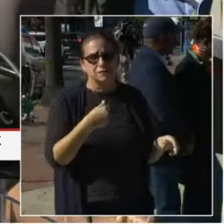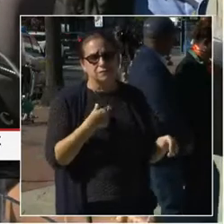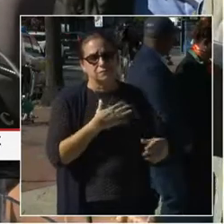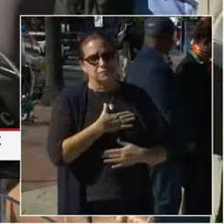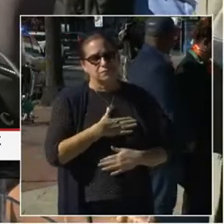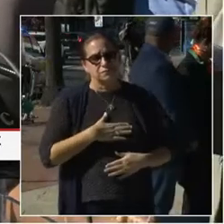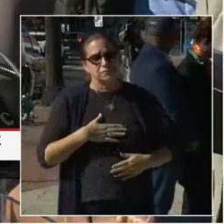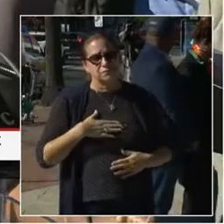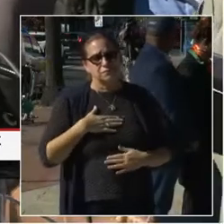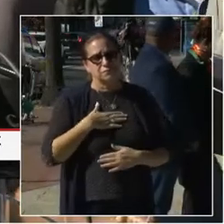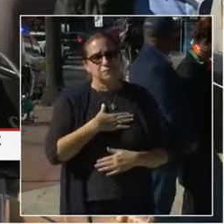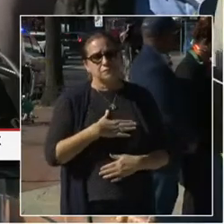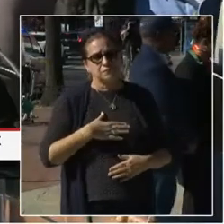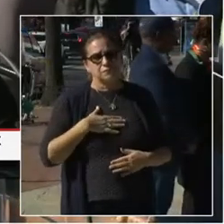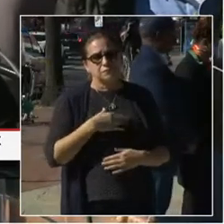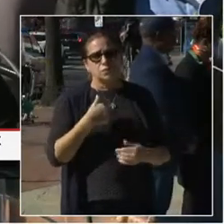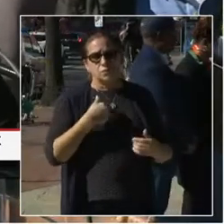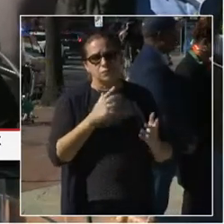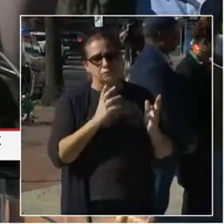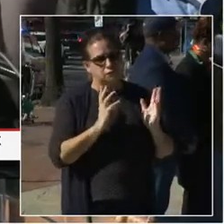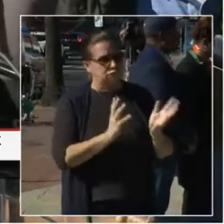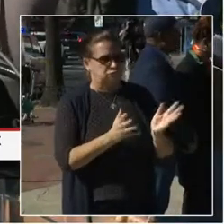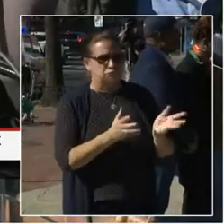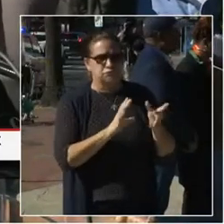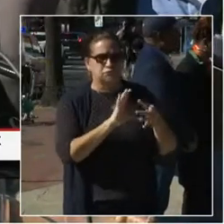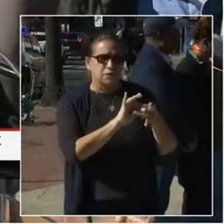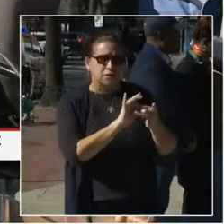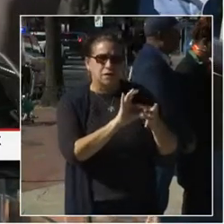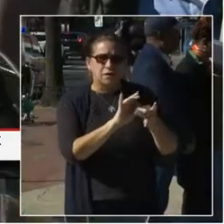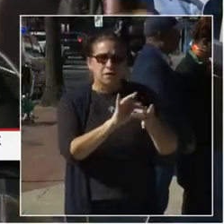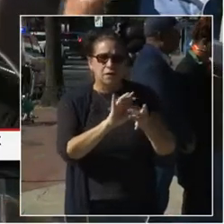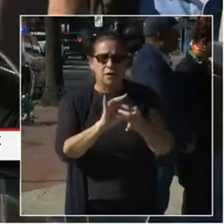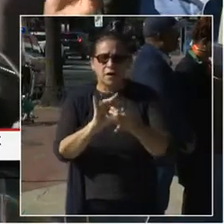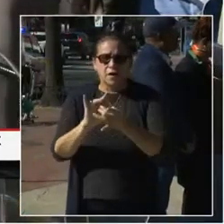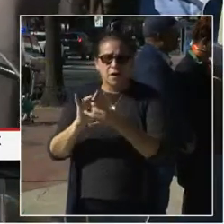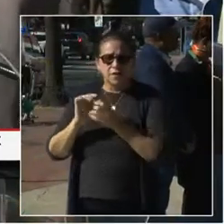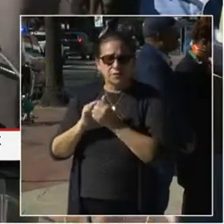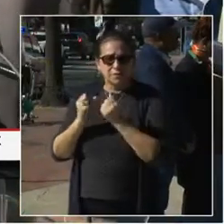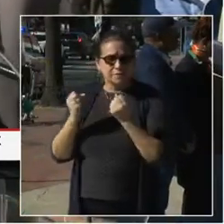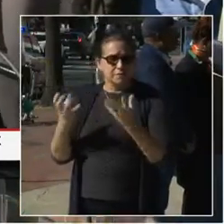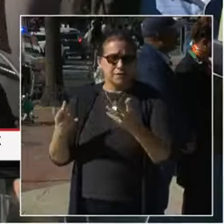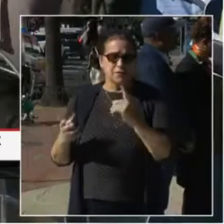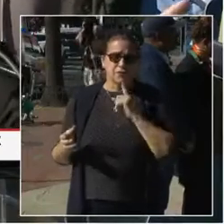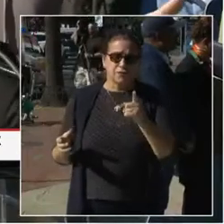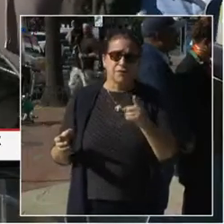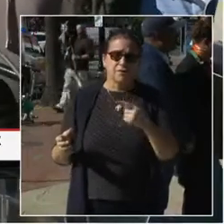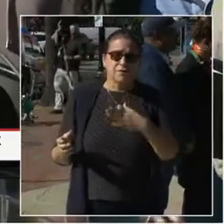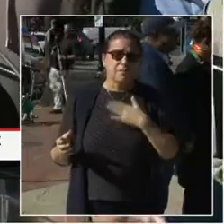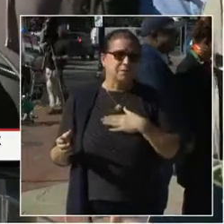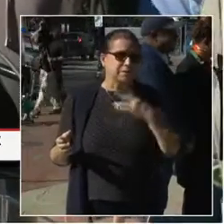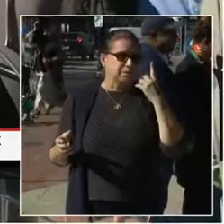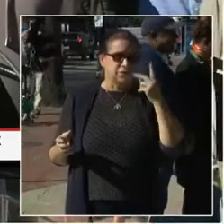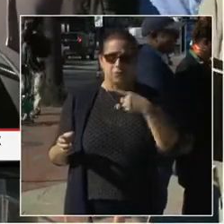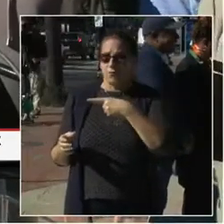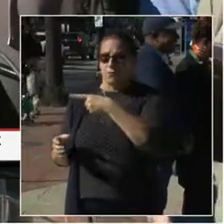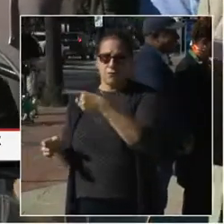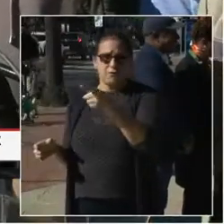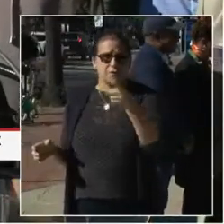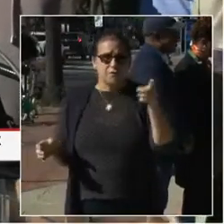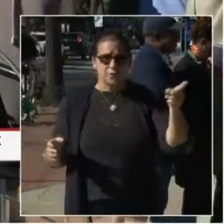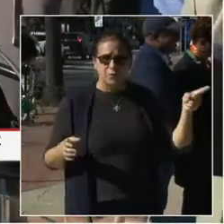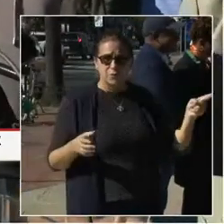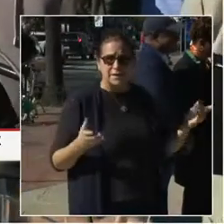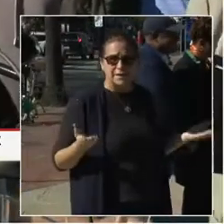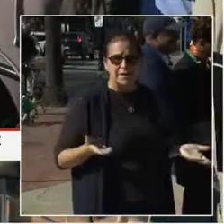those conversations. I'm happy to see that when I drive down the street, I see greatness in